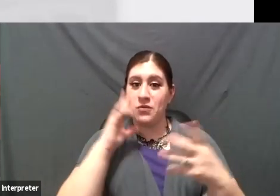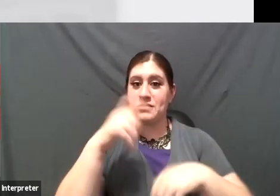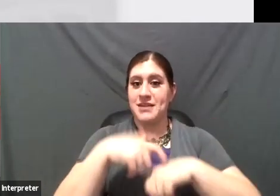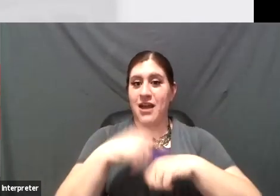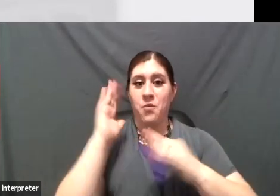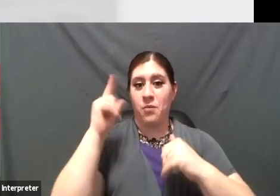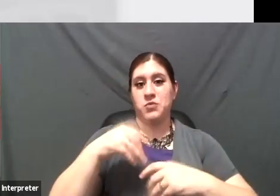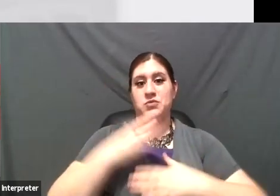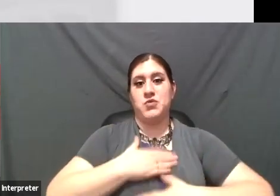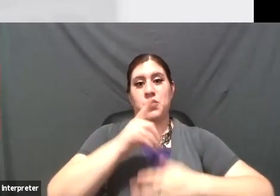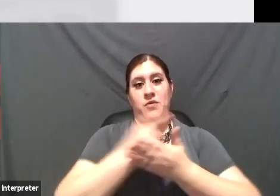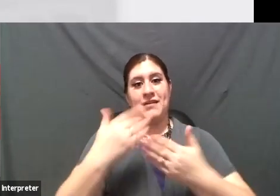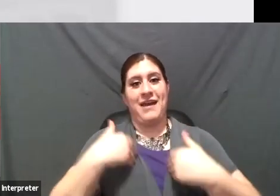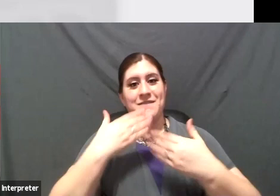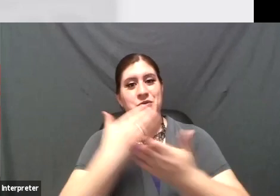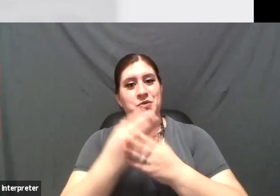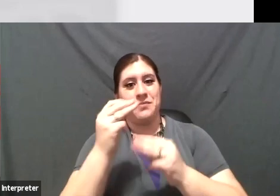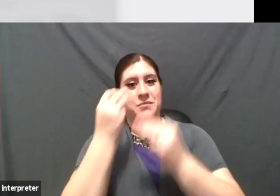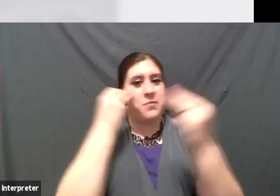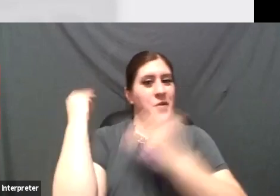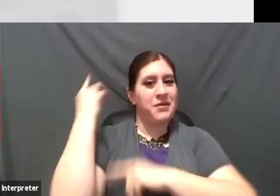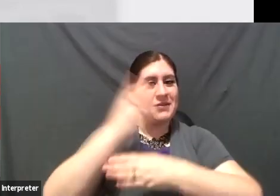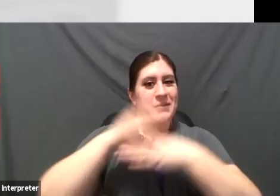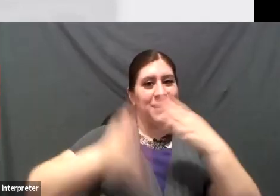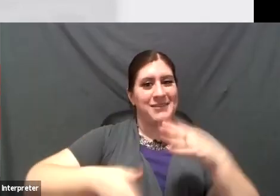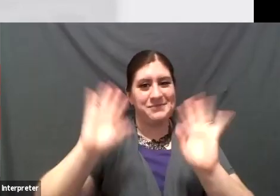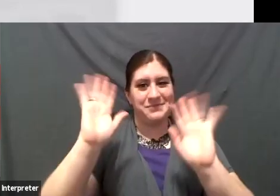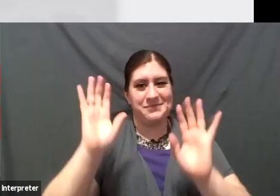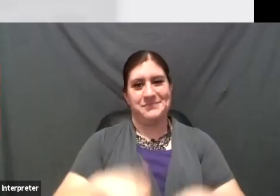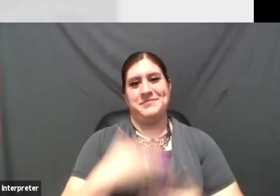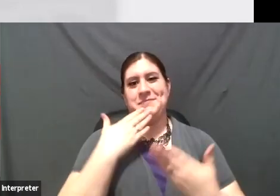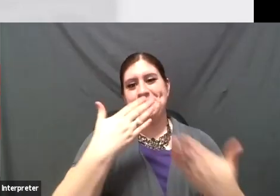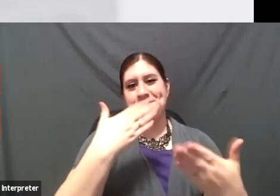of your week and have a great Memorial weekend. Sure.